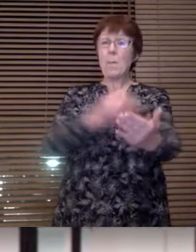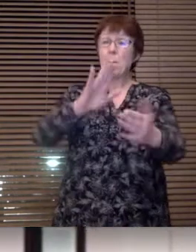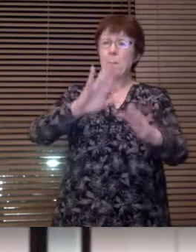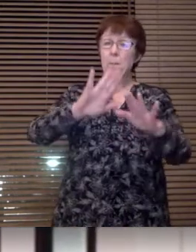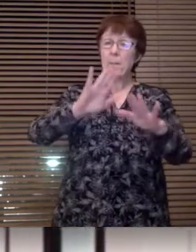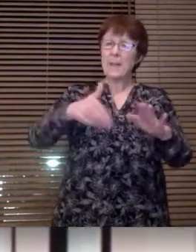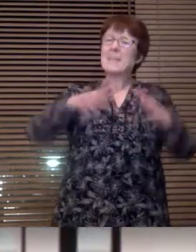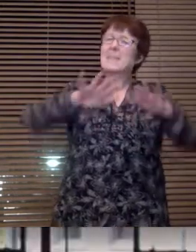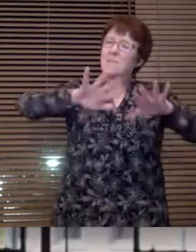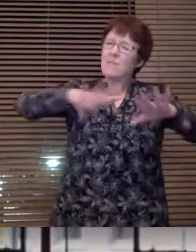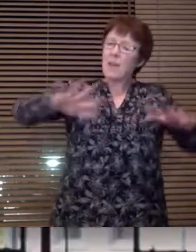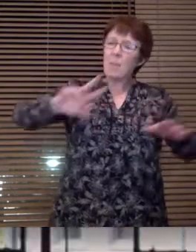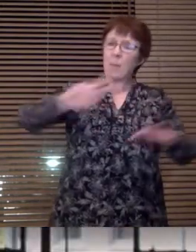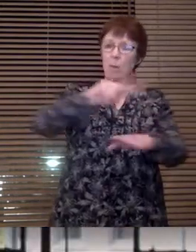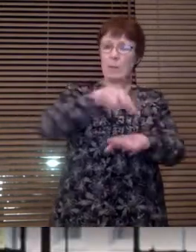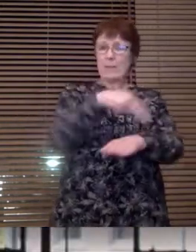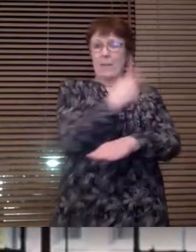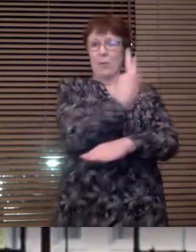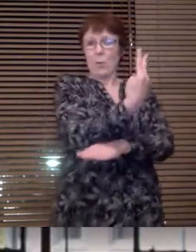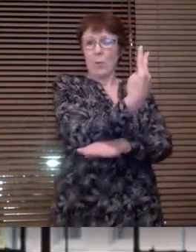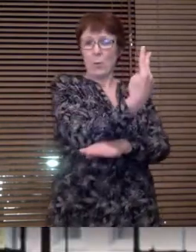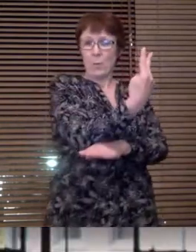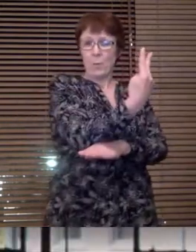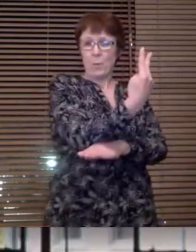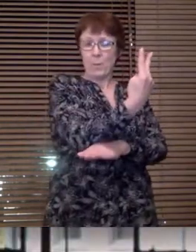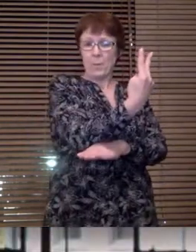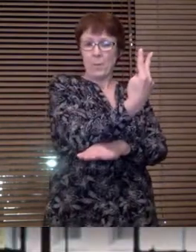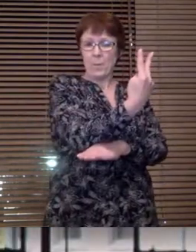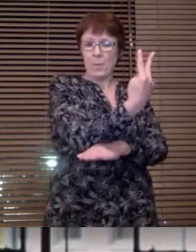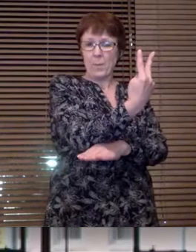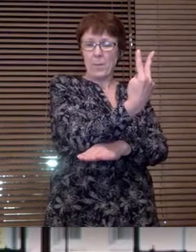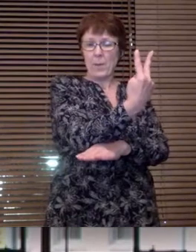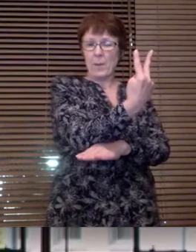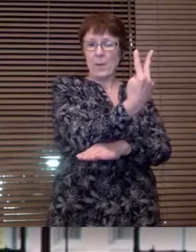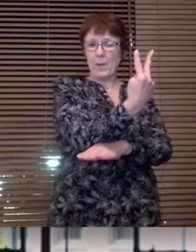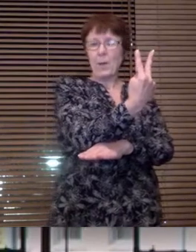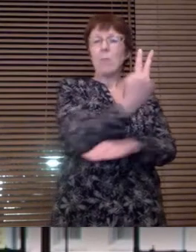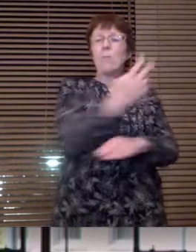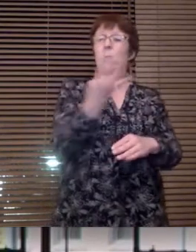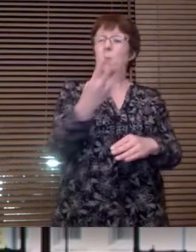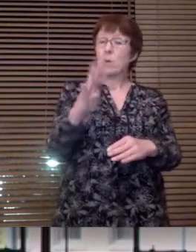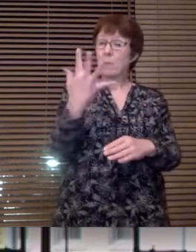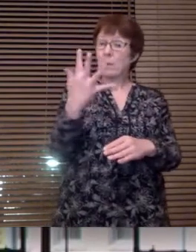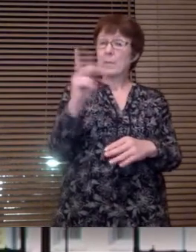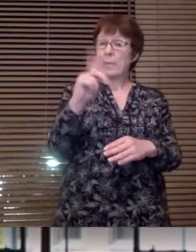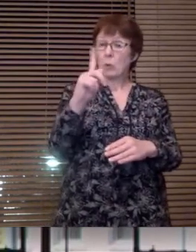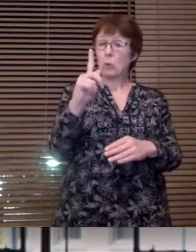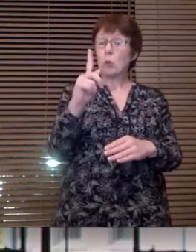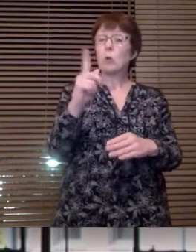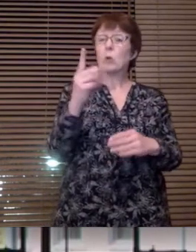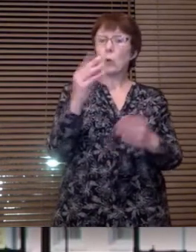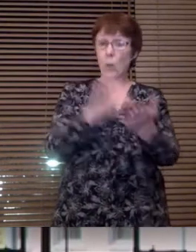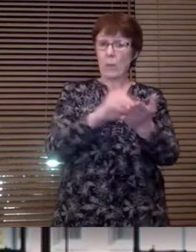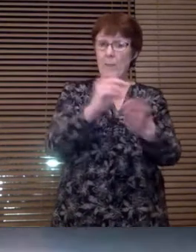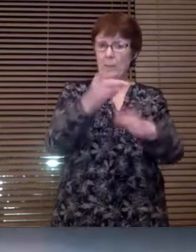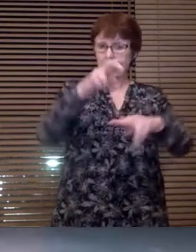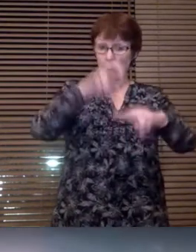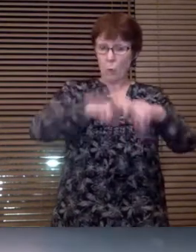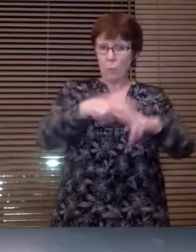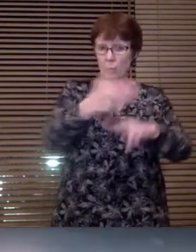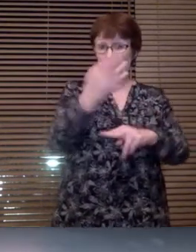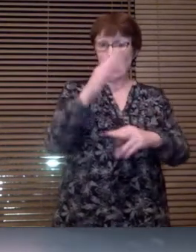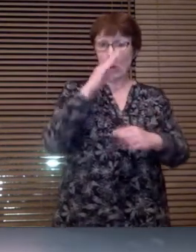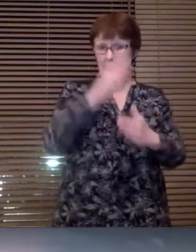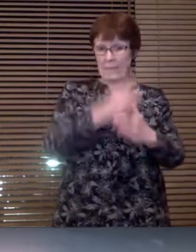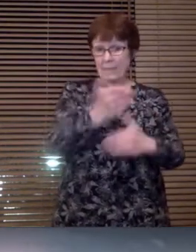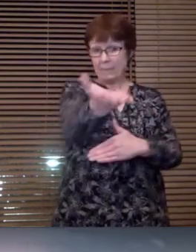get. We've got in the chair again, and it's going to be the piked handstand hold for 45 seconds. So feet on the chair, hands shoulder width.